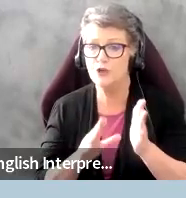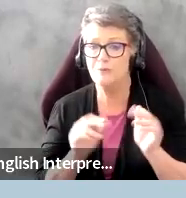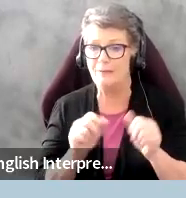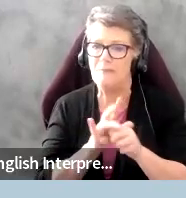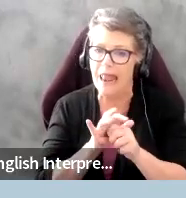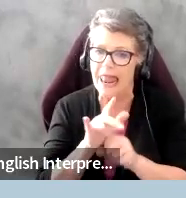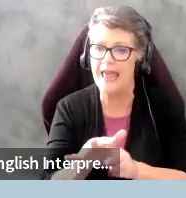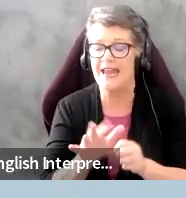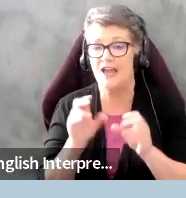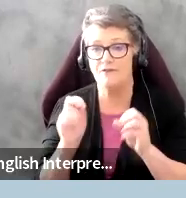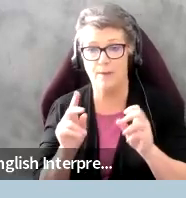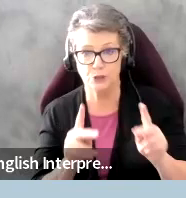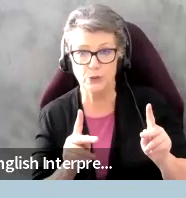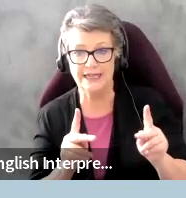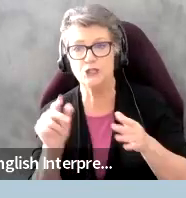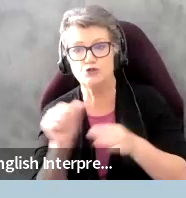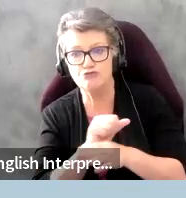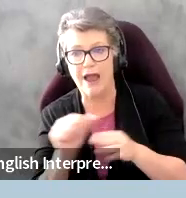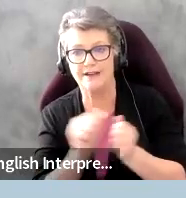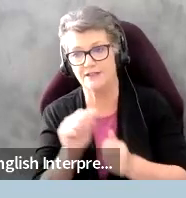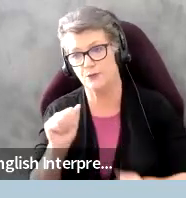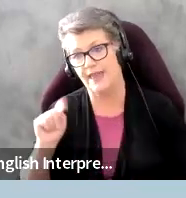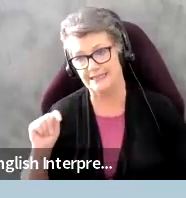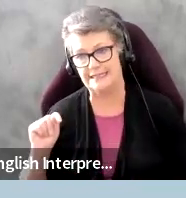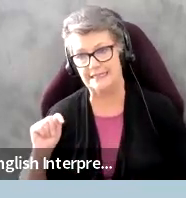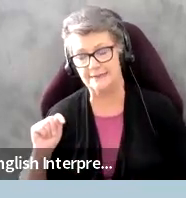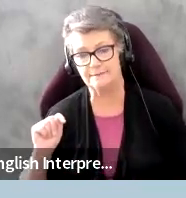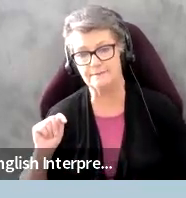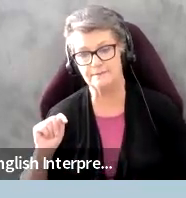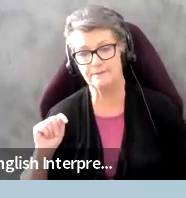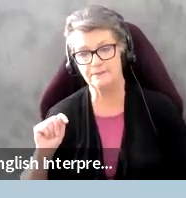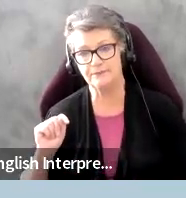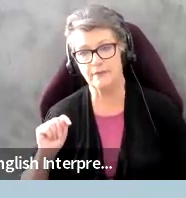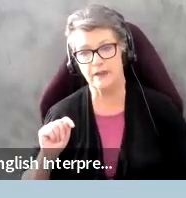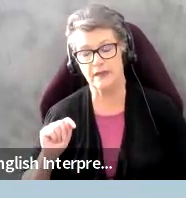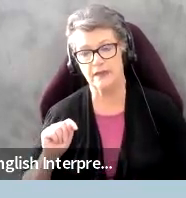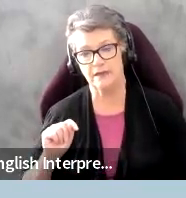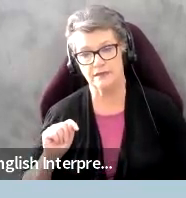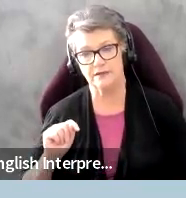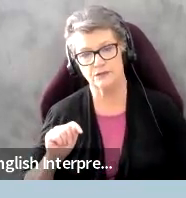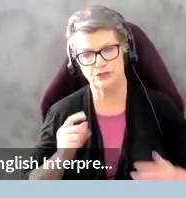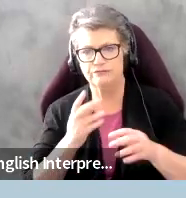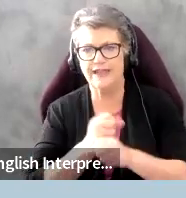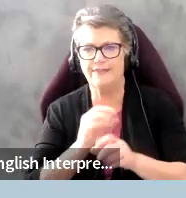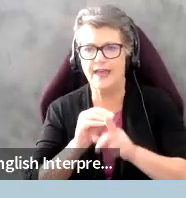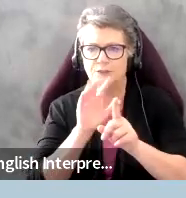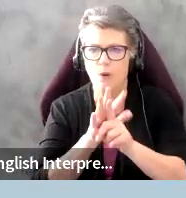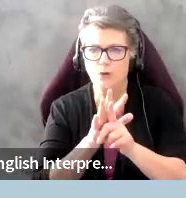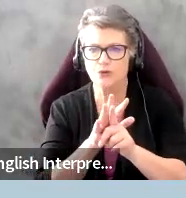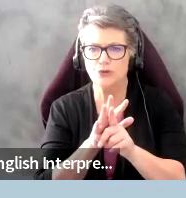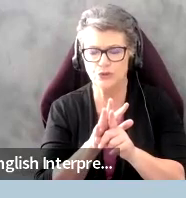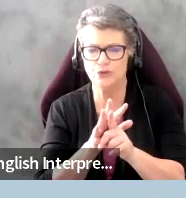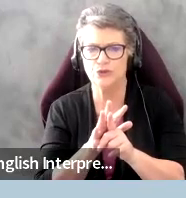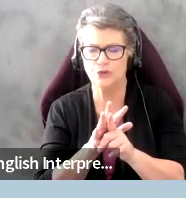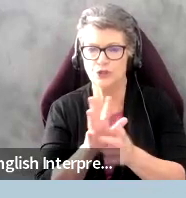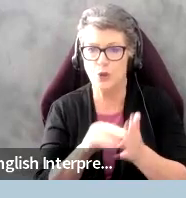of opportunities to practice with the AT, to get that exposure to the AT in order to learn